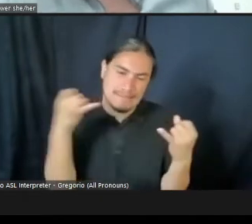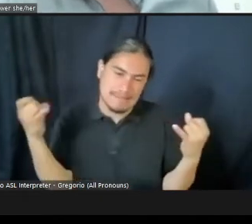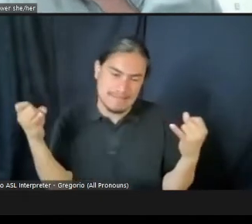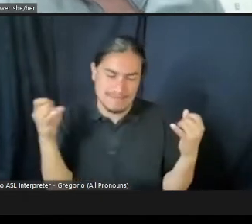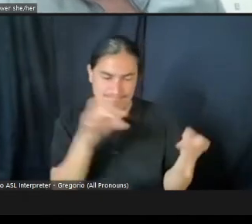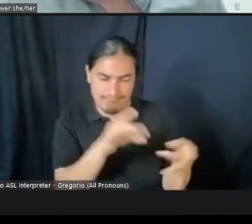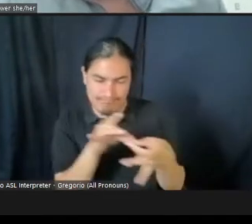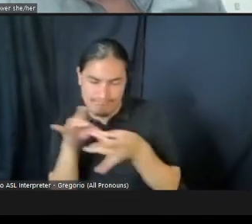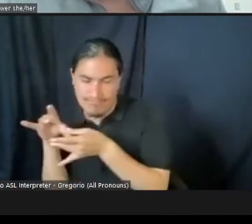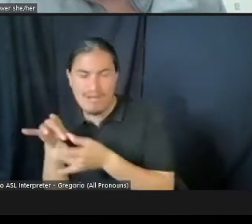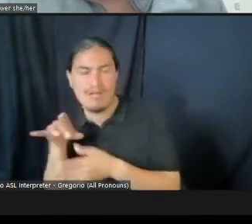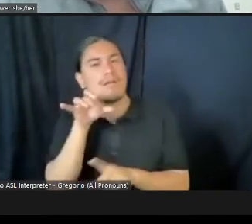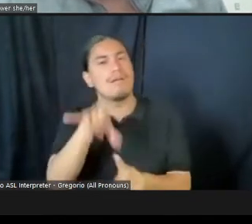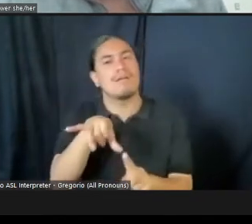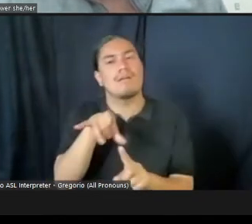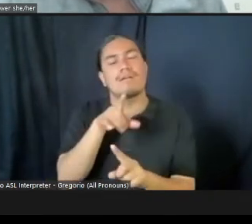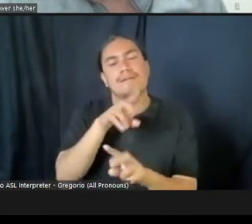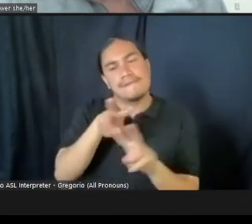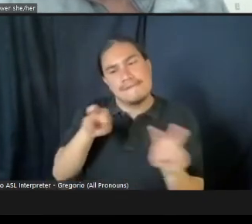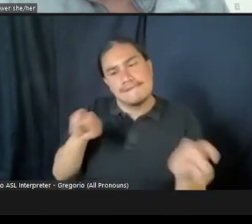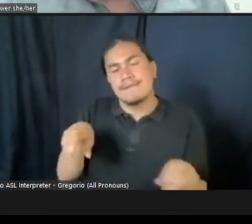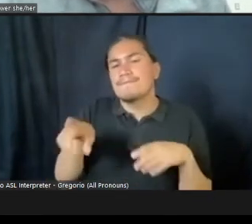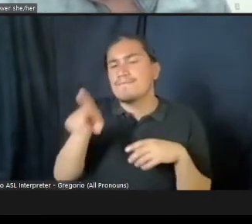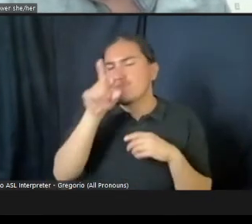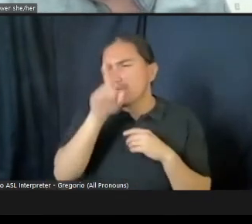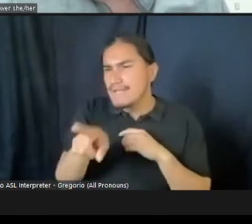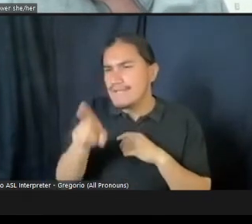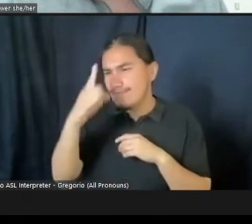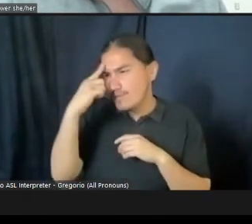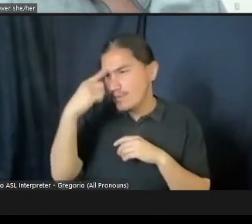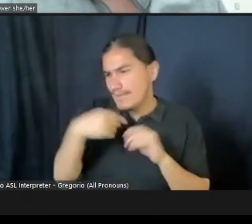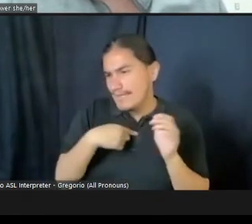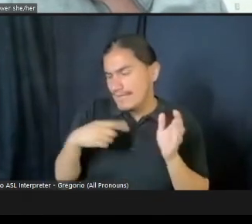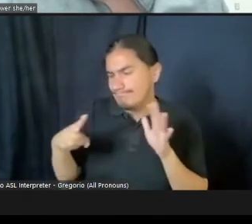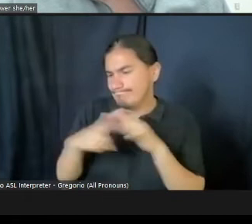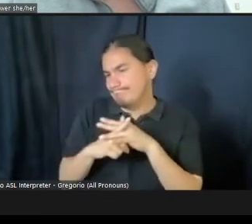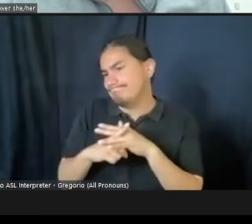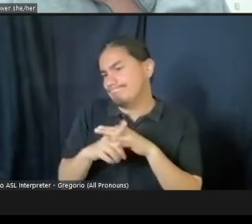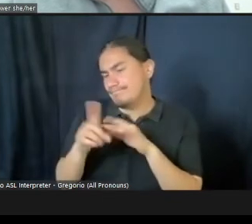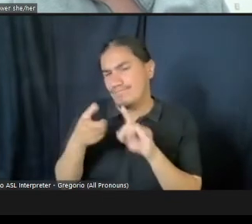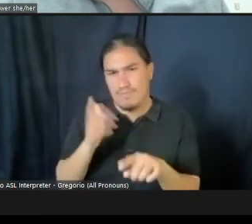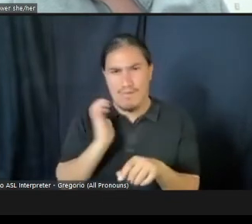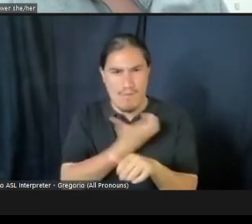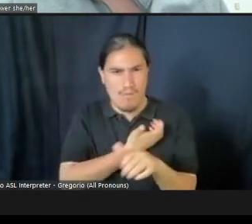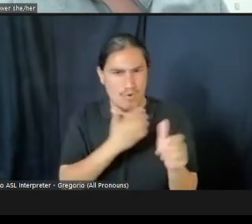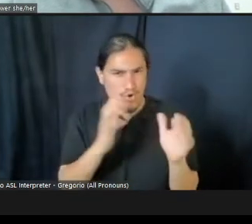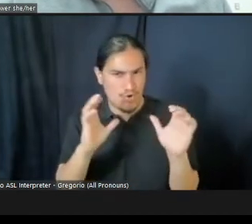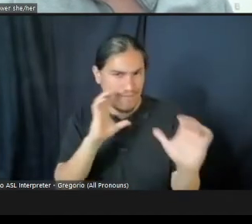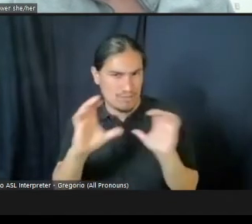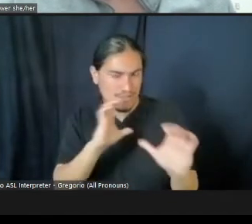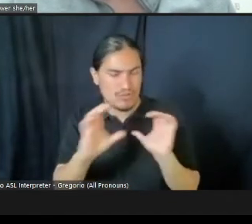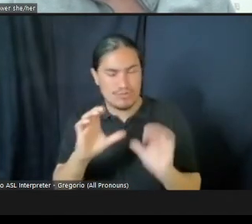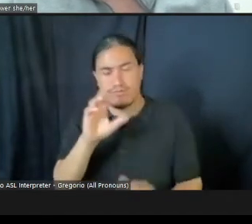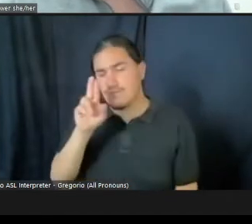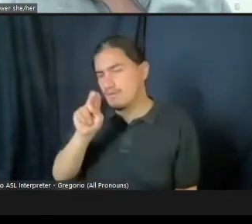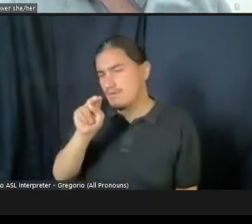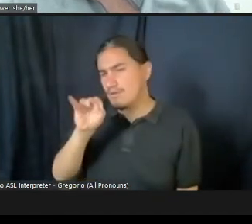And what's really standing out to me from this conversation, I keep coming back, Nicole, to your